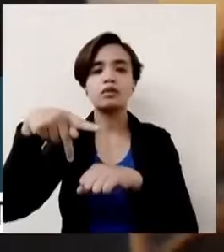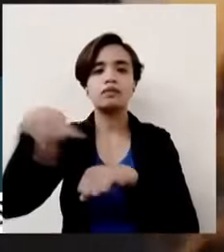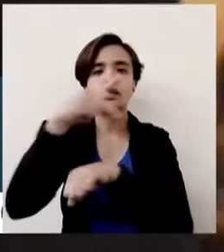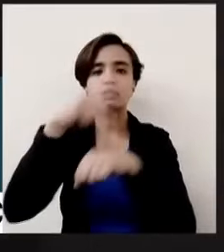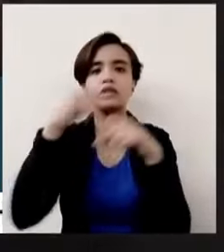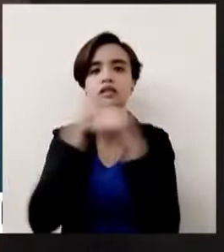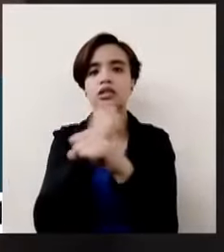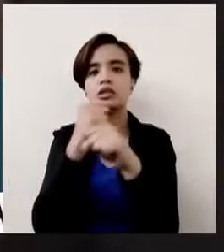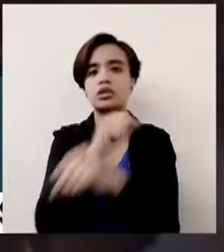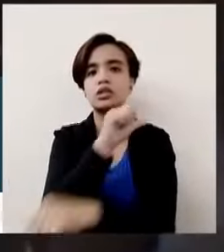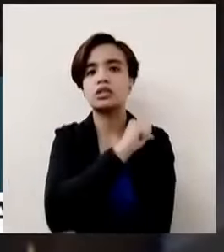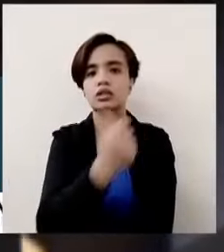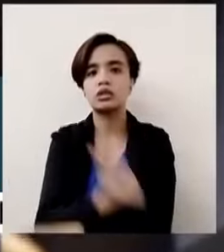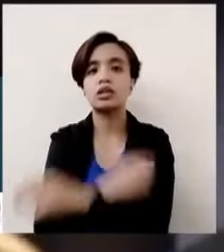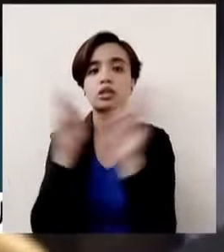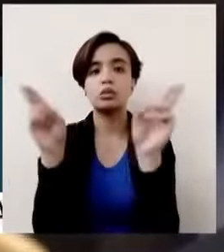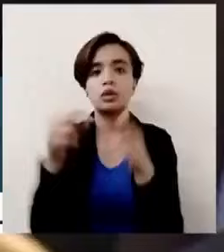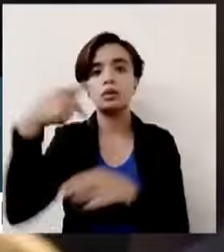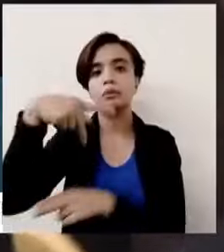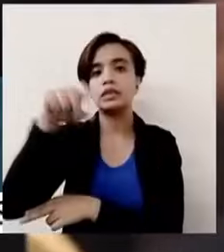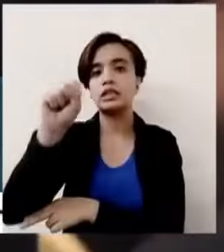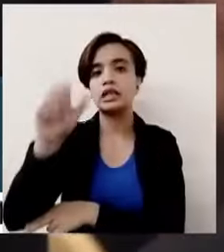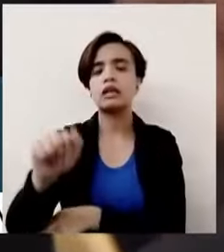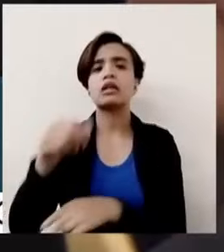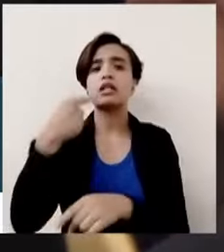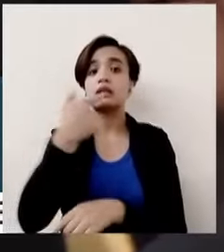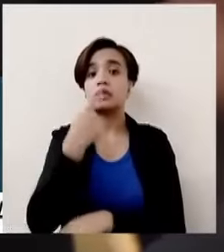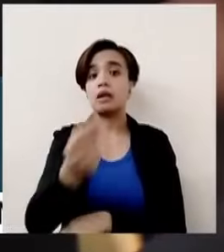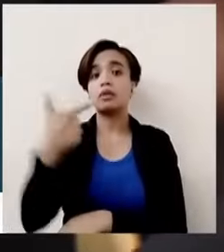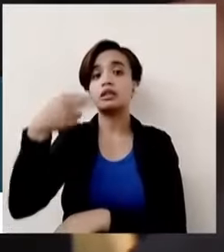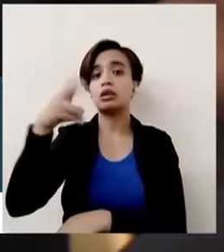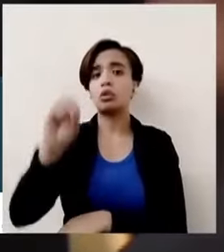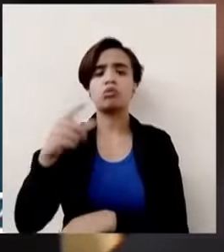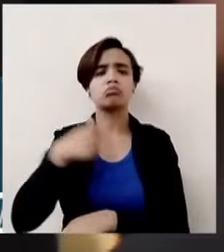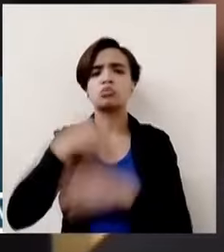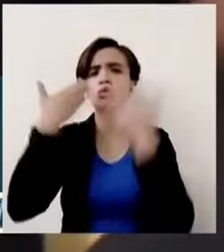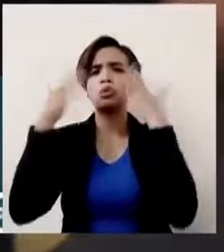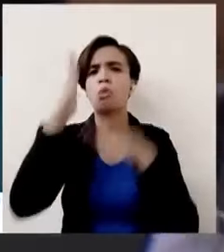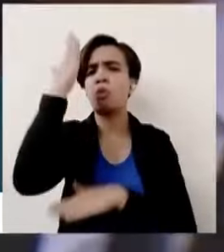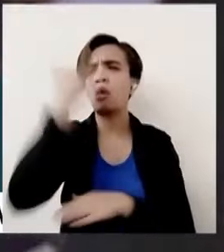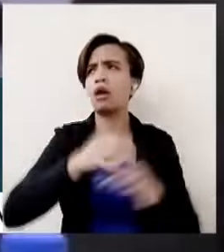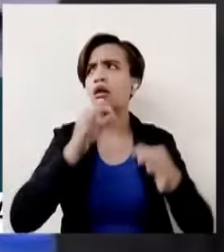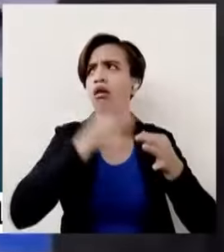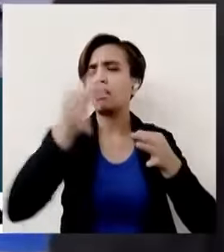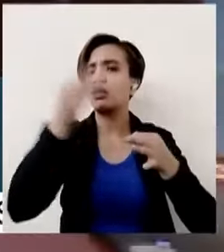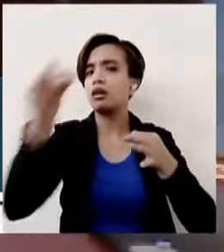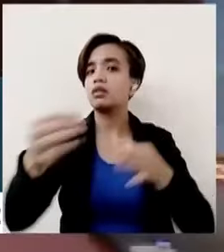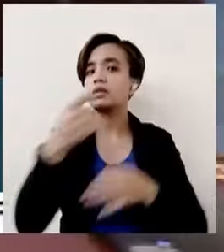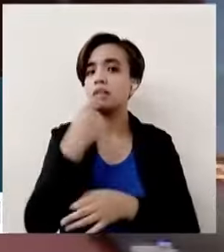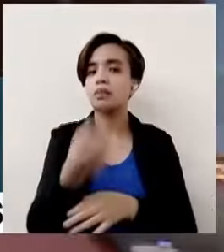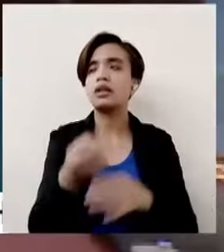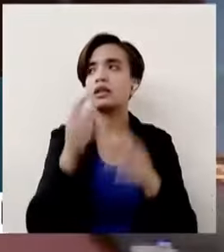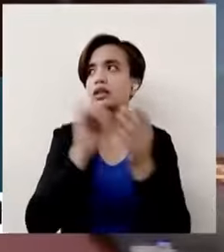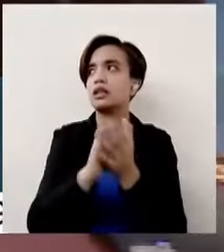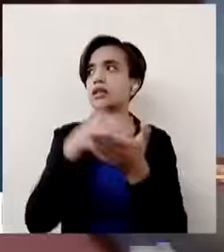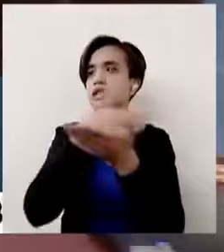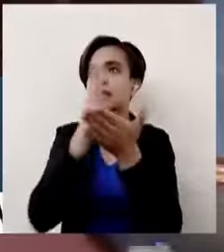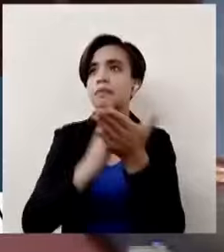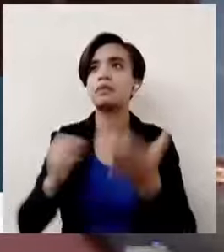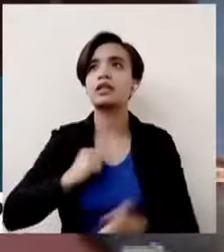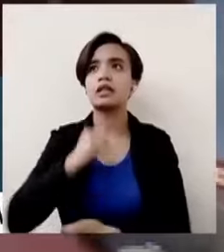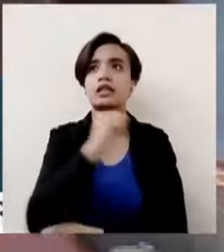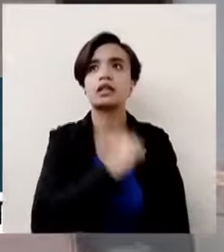or PSA. Go has repeatedly said she does not know why it took so long, a statement that some senators found